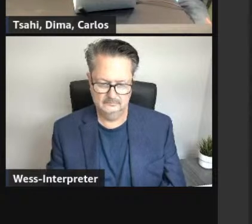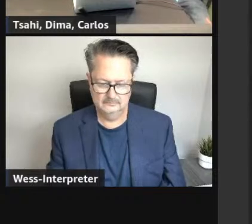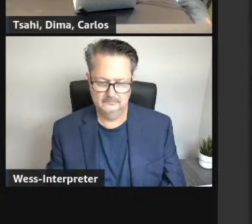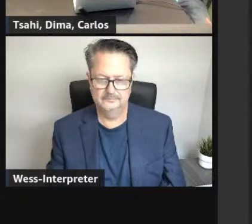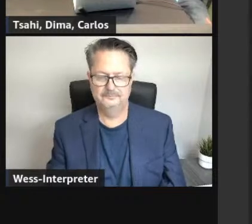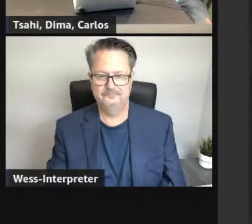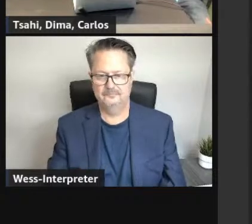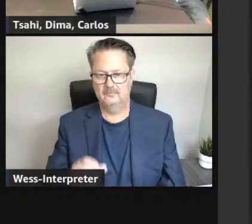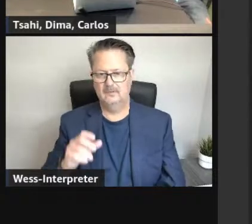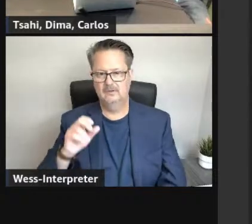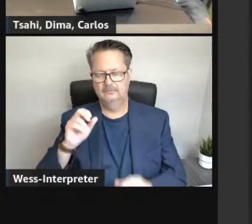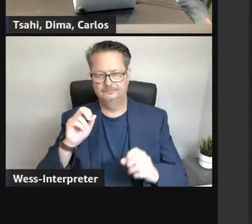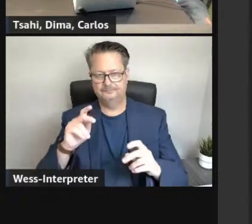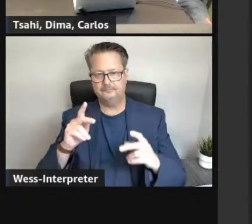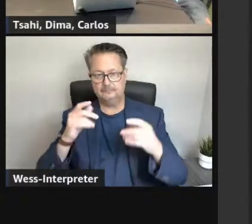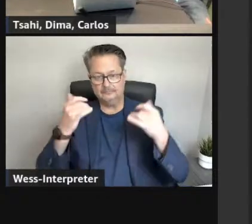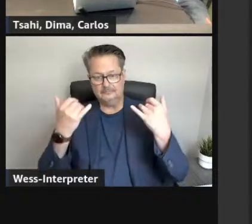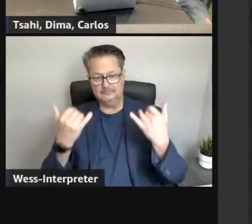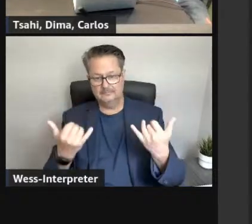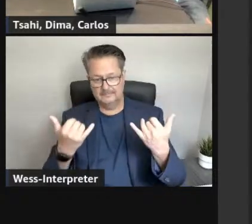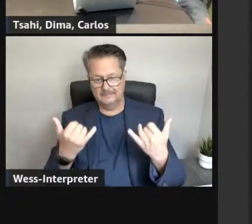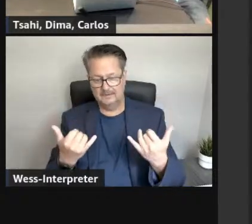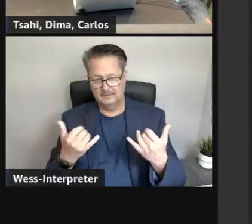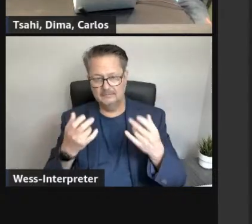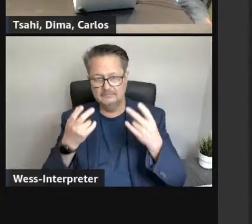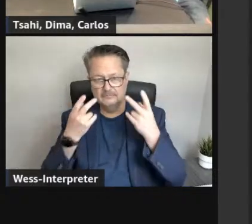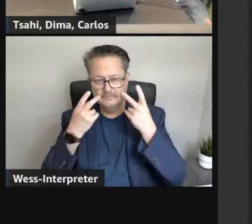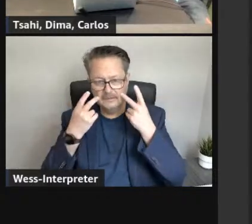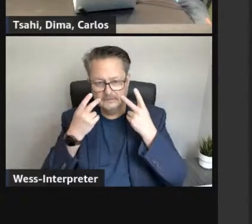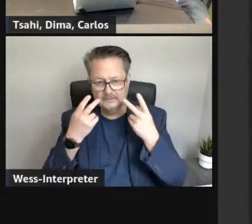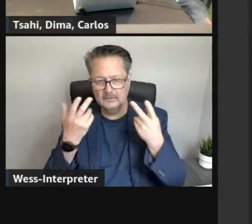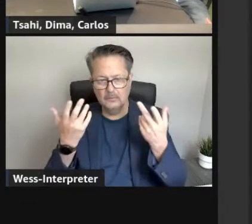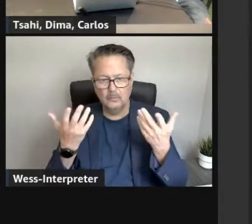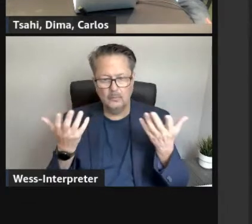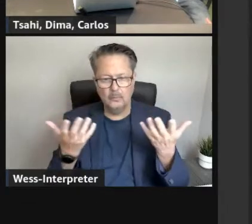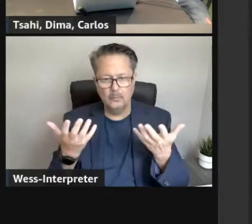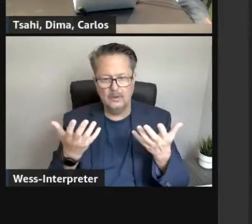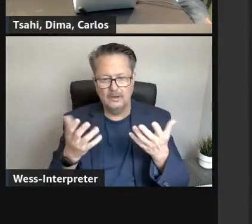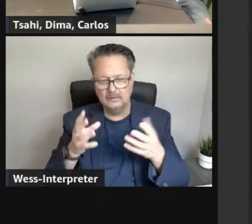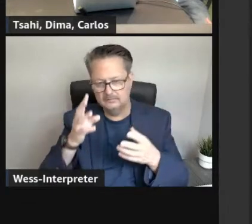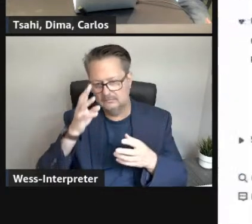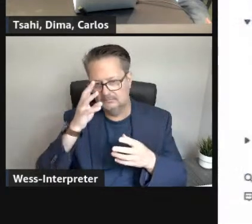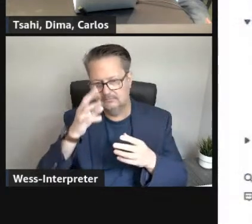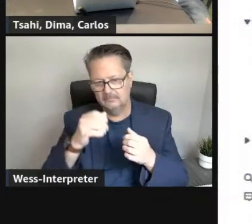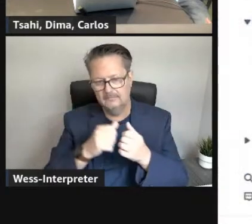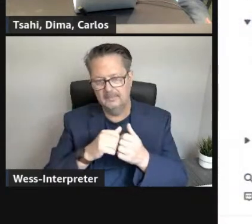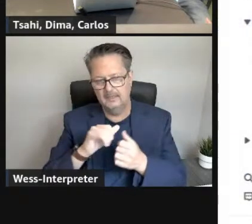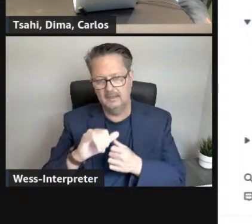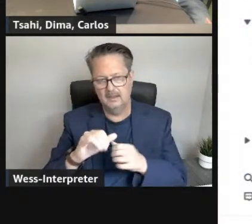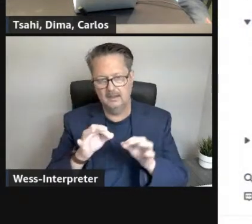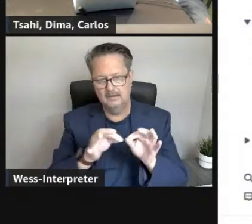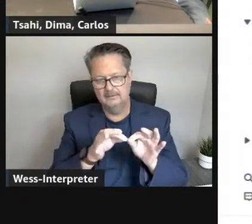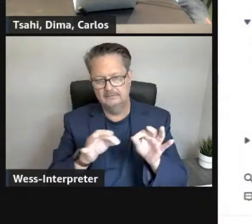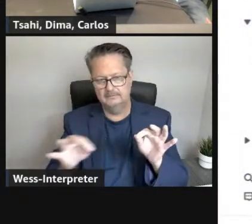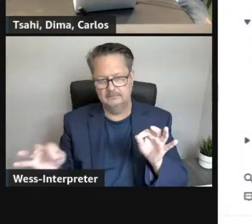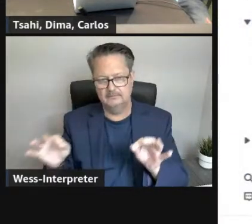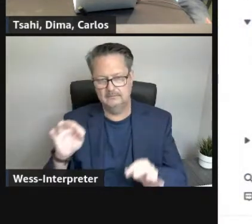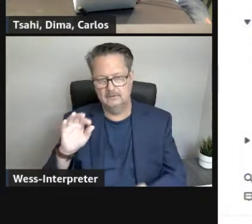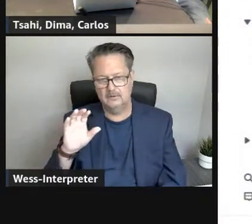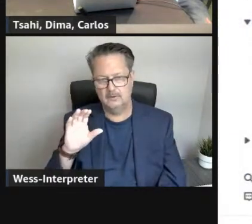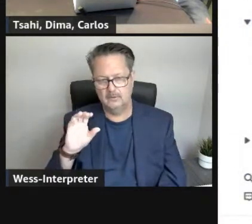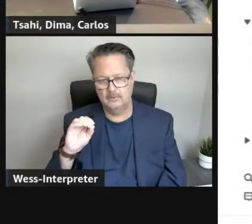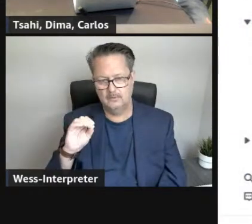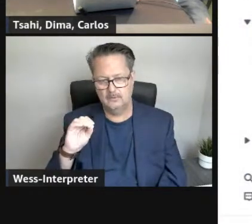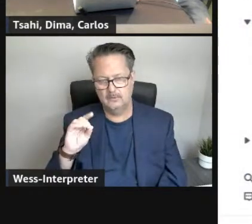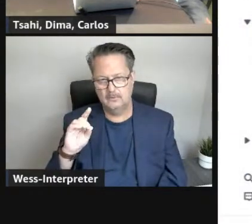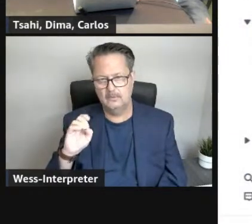Okay, so now let's see what was created from this code. So the EKS